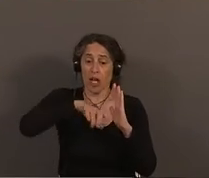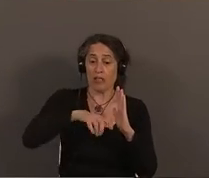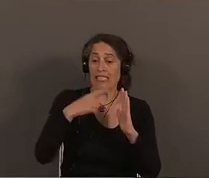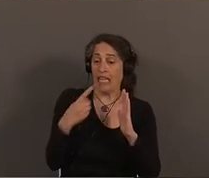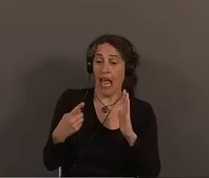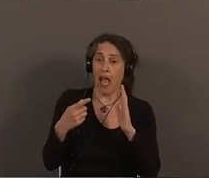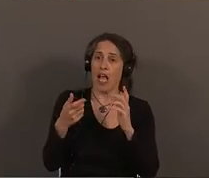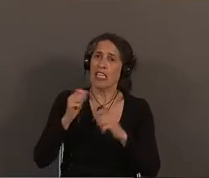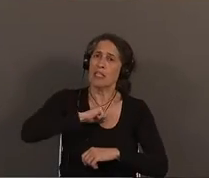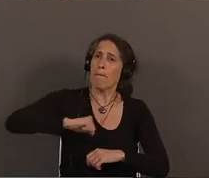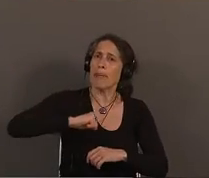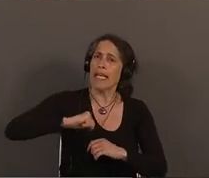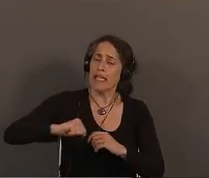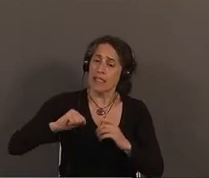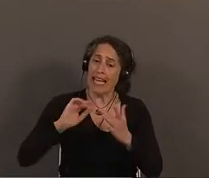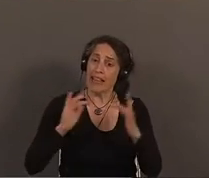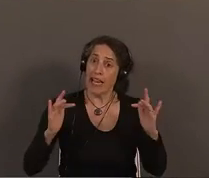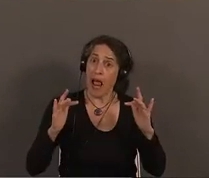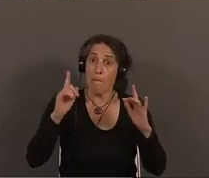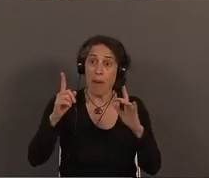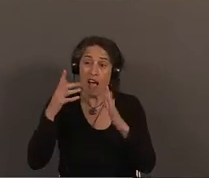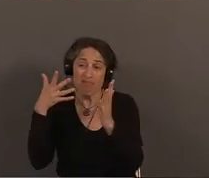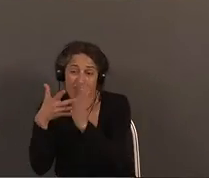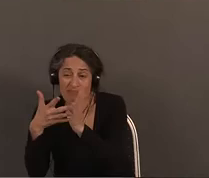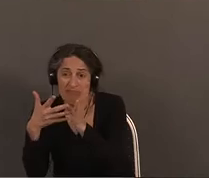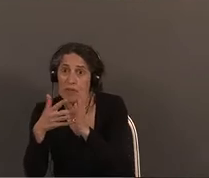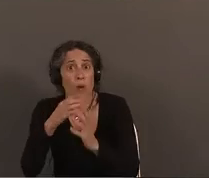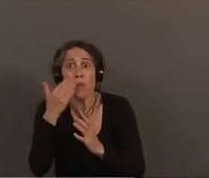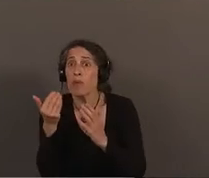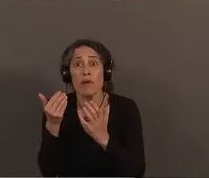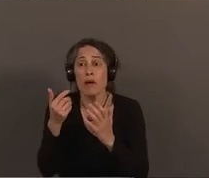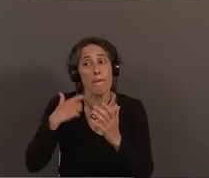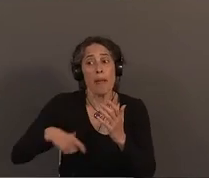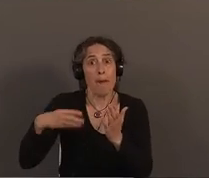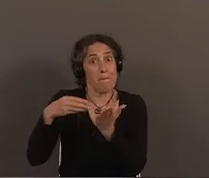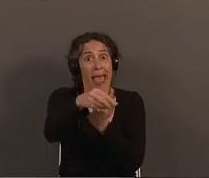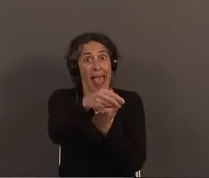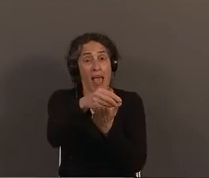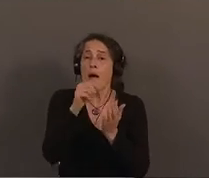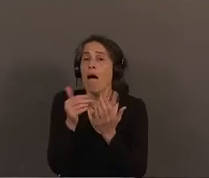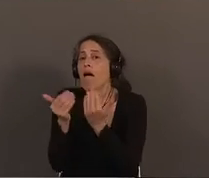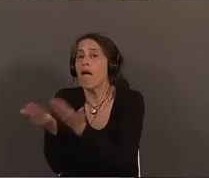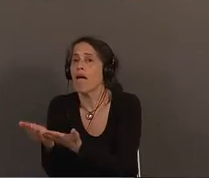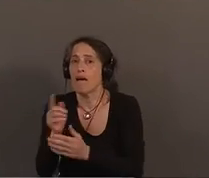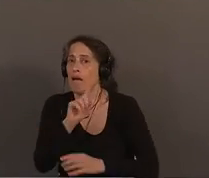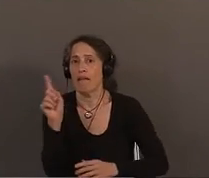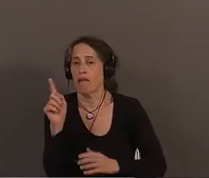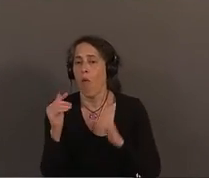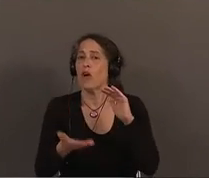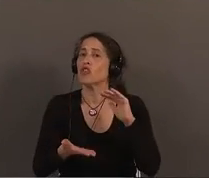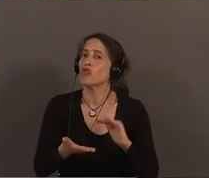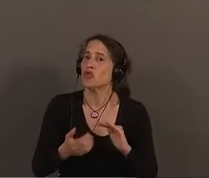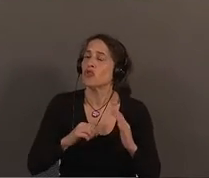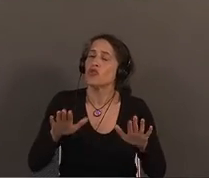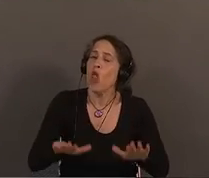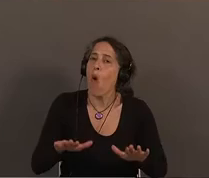very complex, they are not clear, it's very difficult to switch to vote with your feet, so this market is not functioning very well. So I believe that certainly